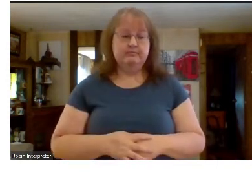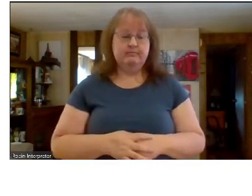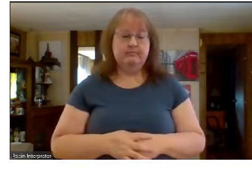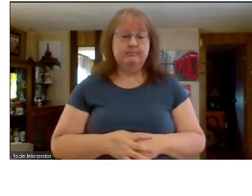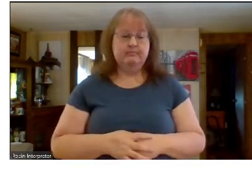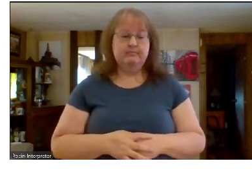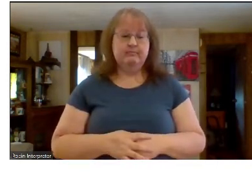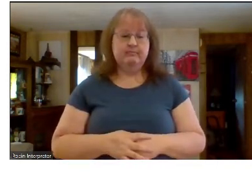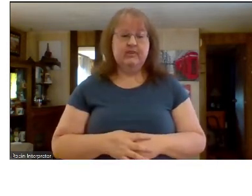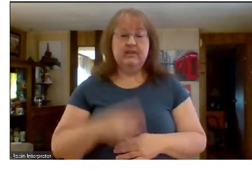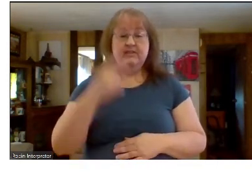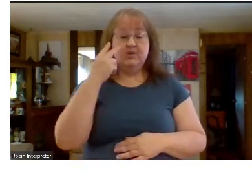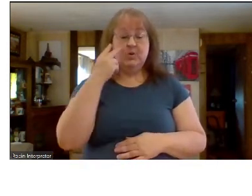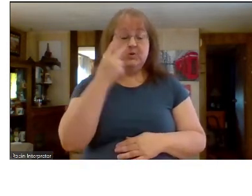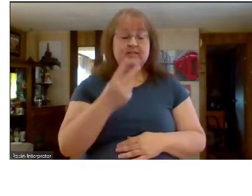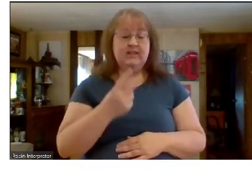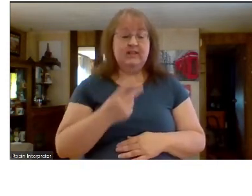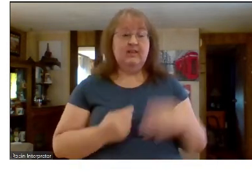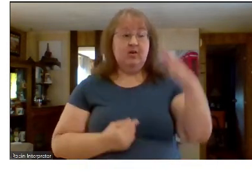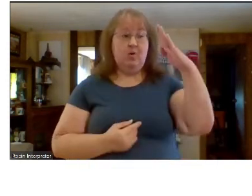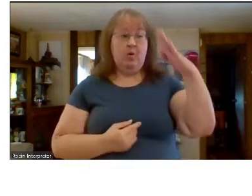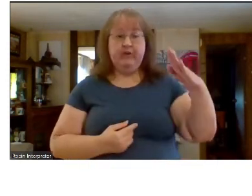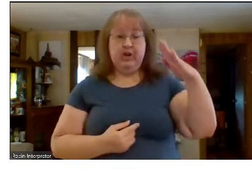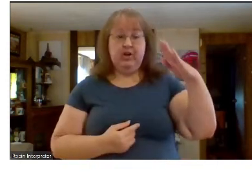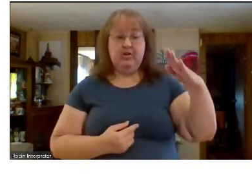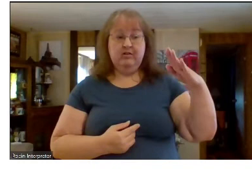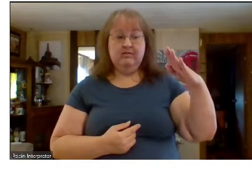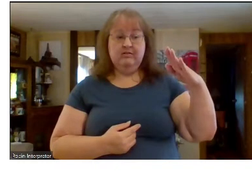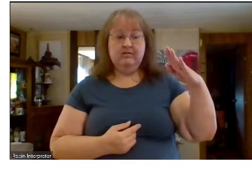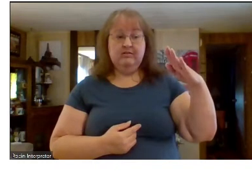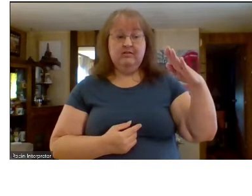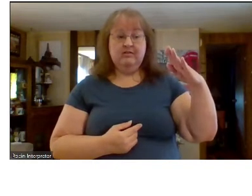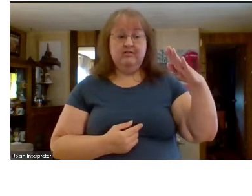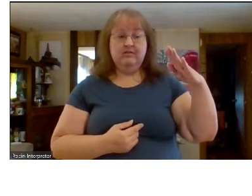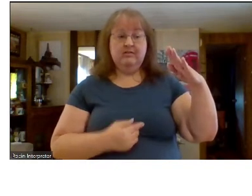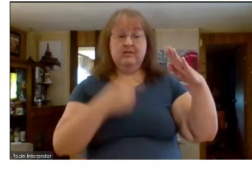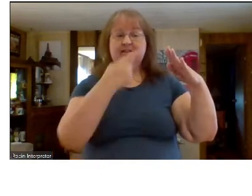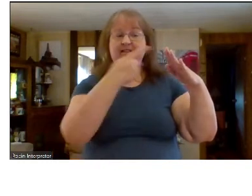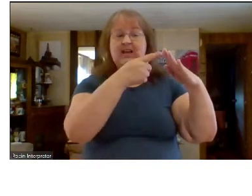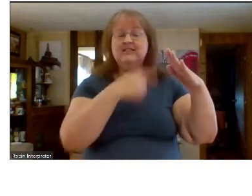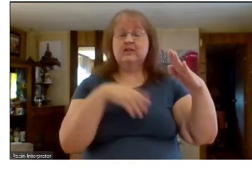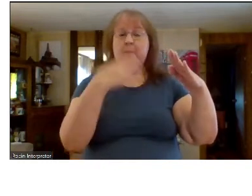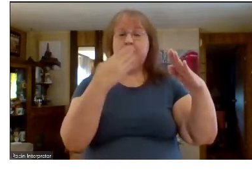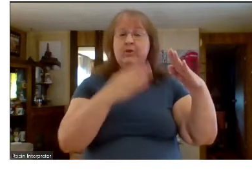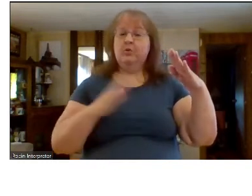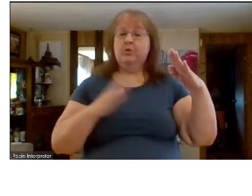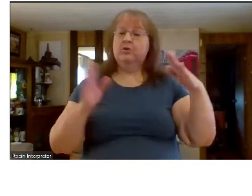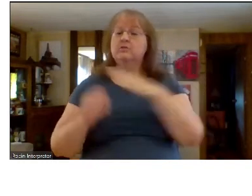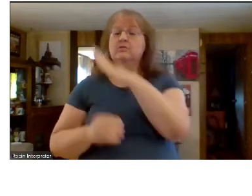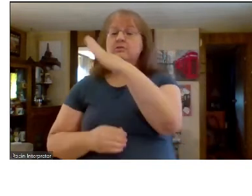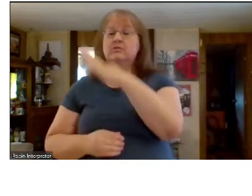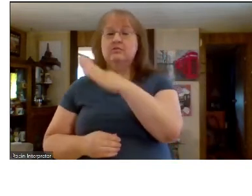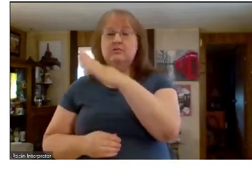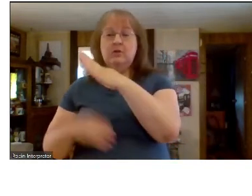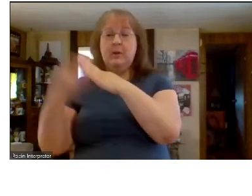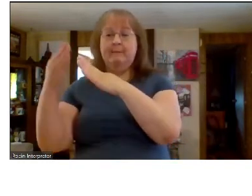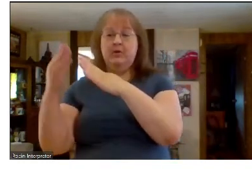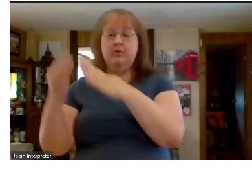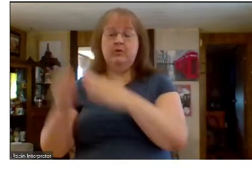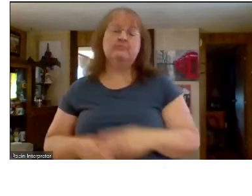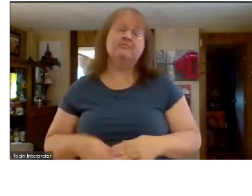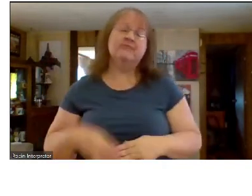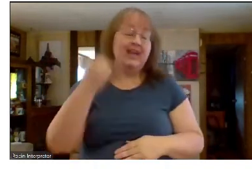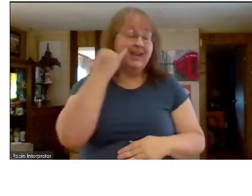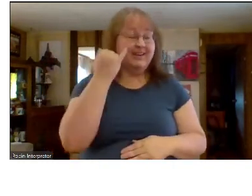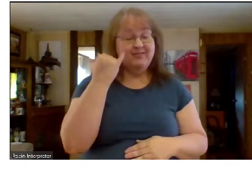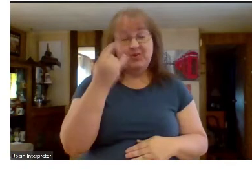kind of like to color code it. So if I look at this triangle, here's the top left of the triangle. So I'm going to code this one as